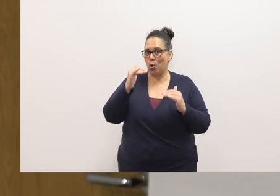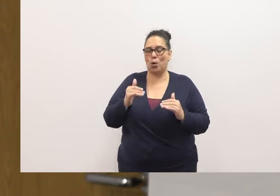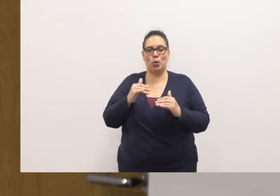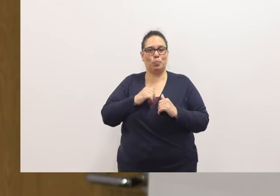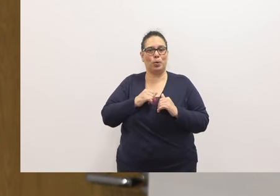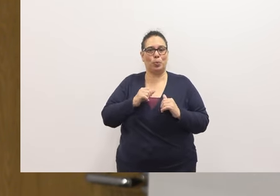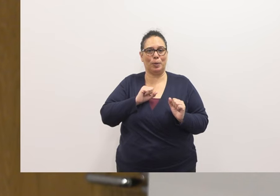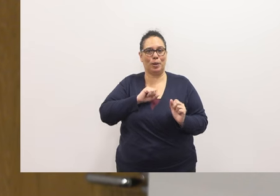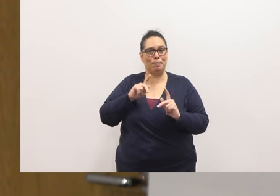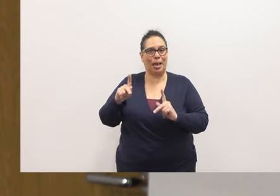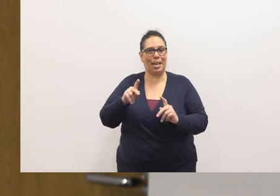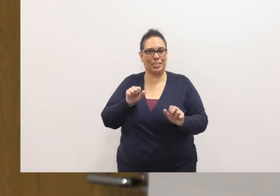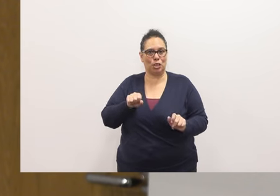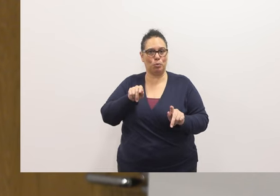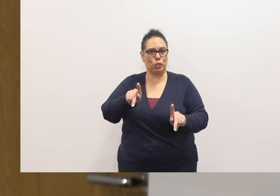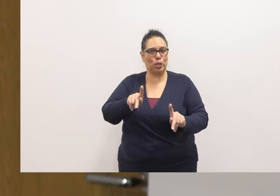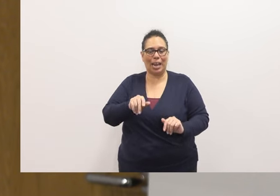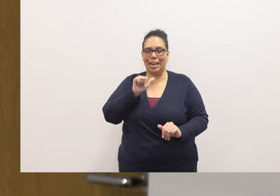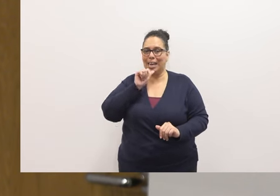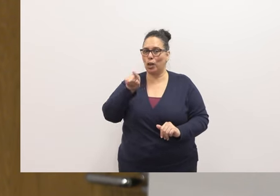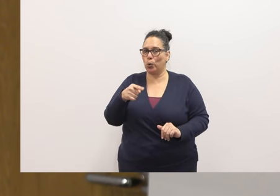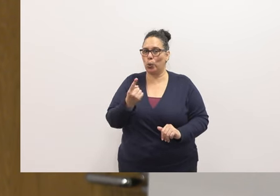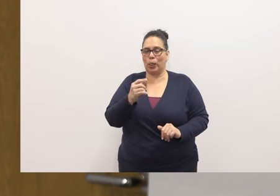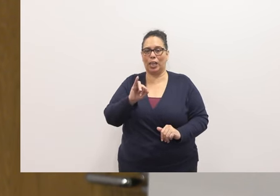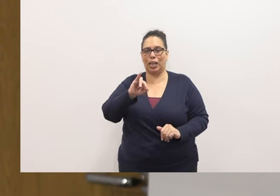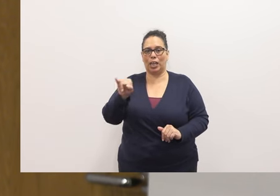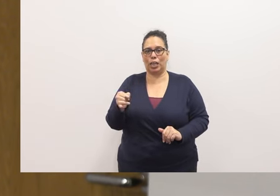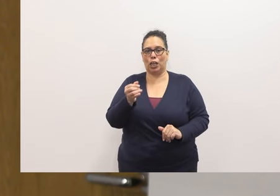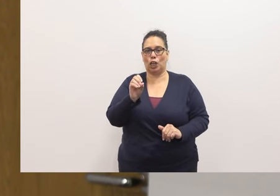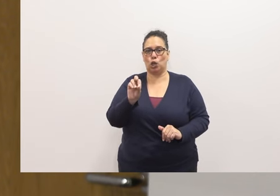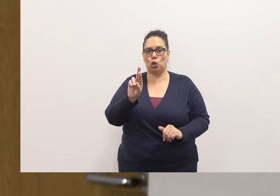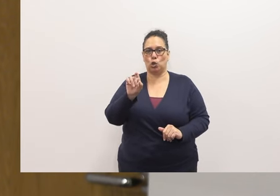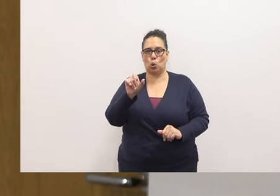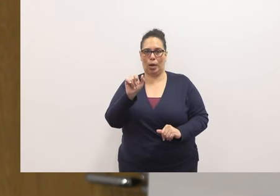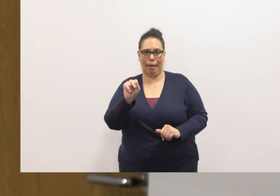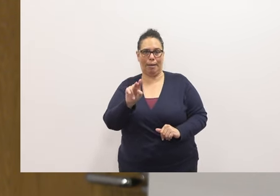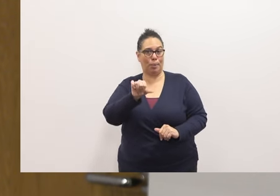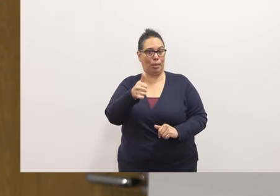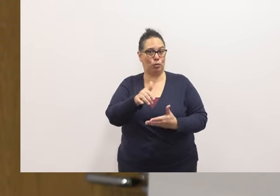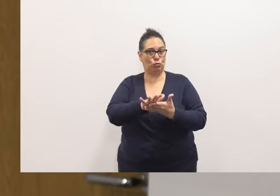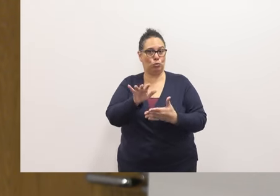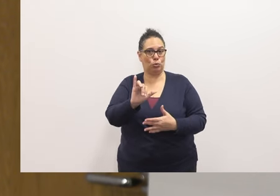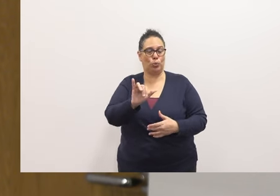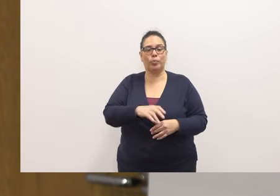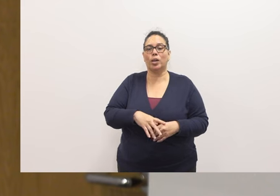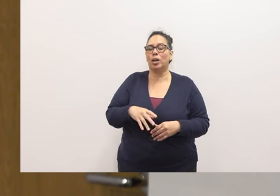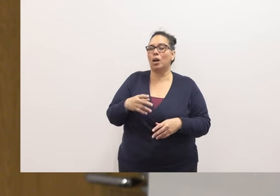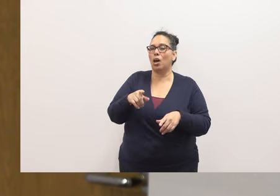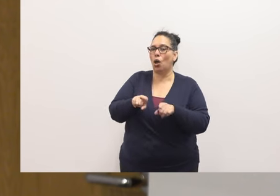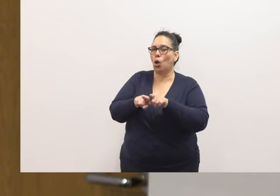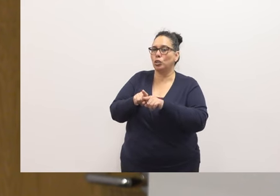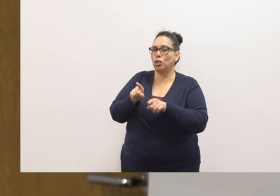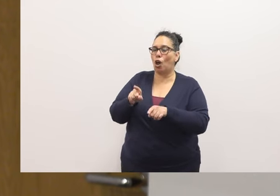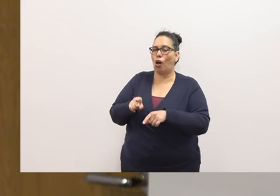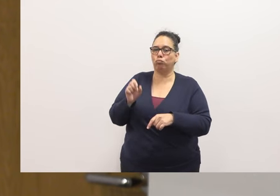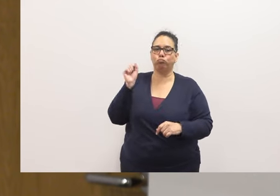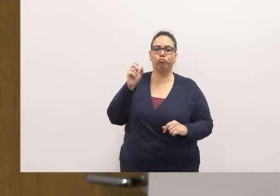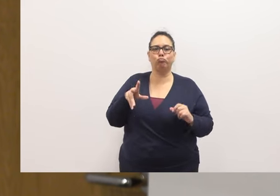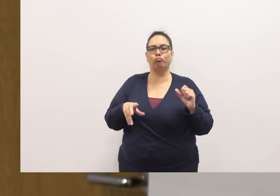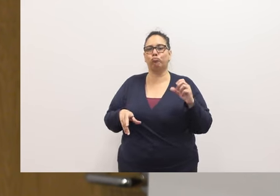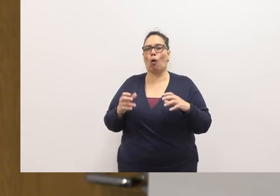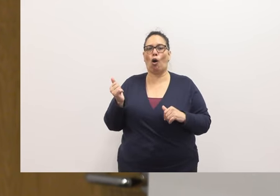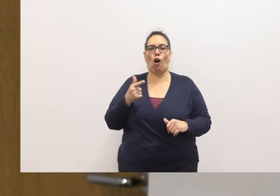bringing back these opportunities to not only Jordan, but to other schools as well. And then I also wanted to shout out all of the high schools